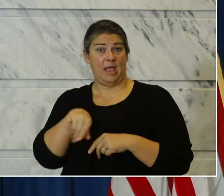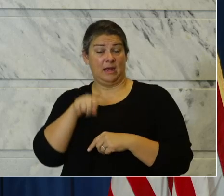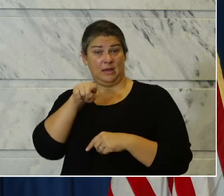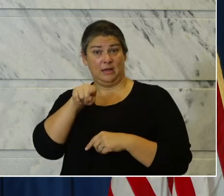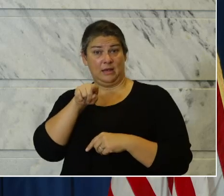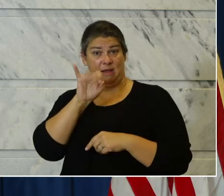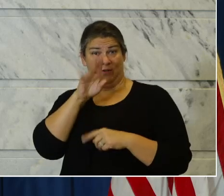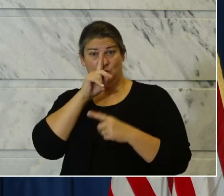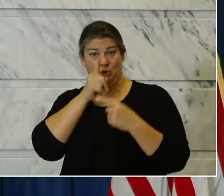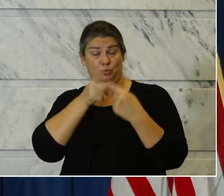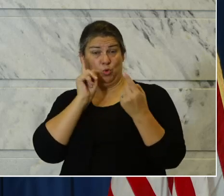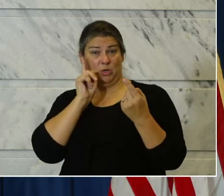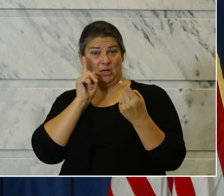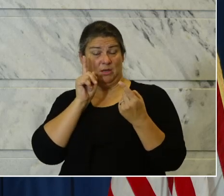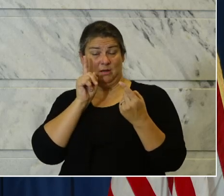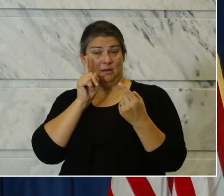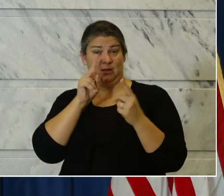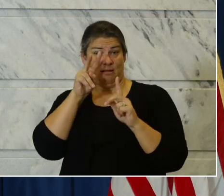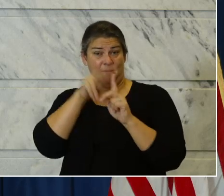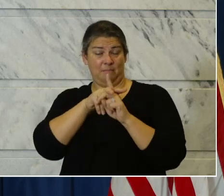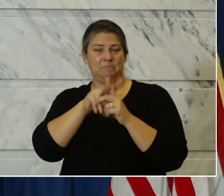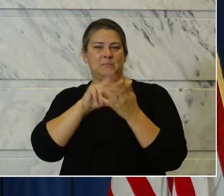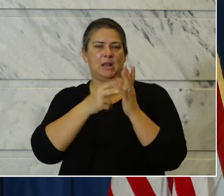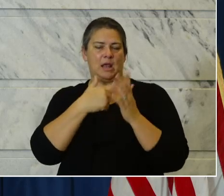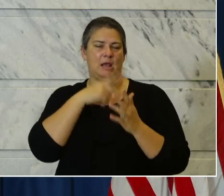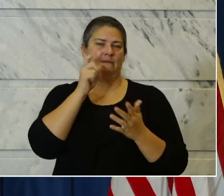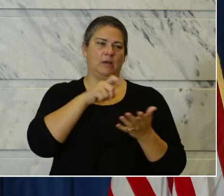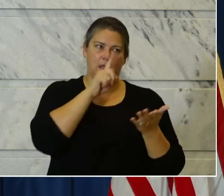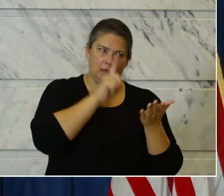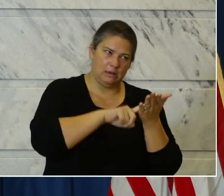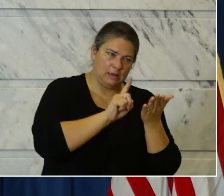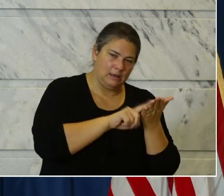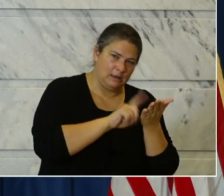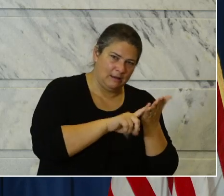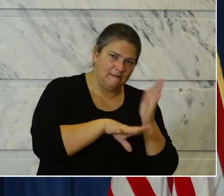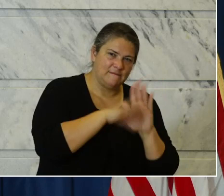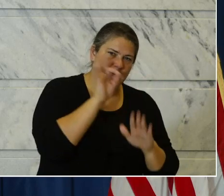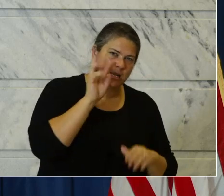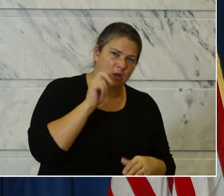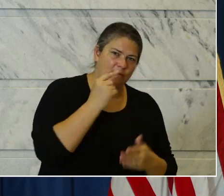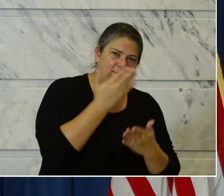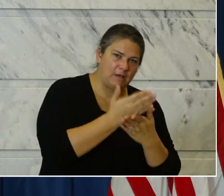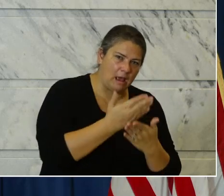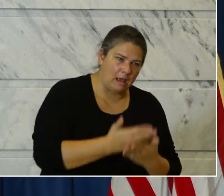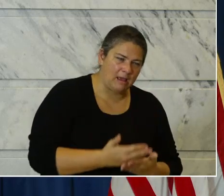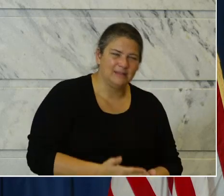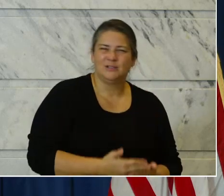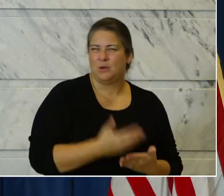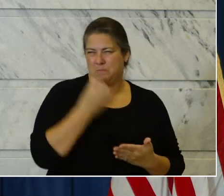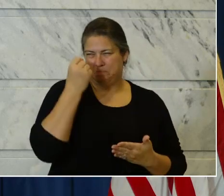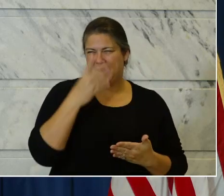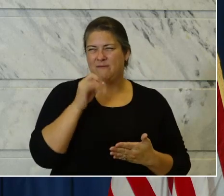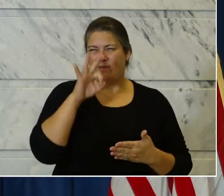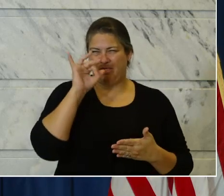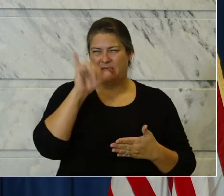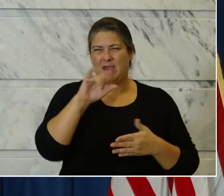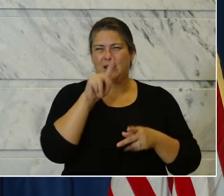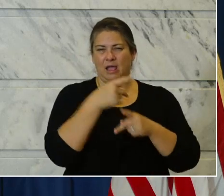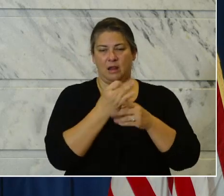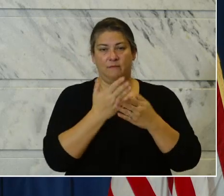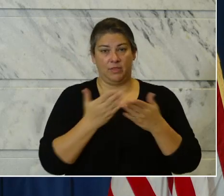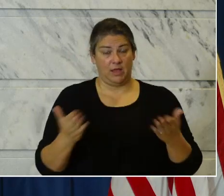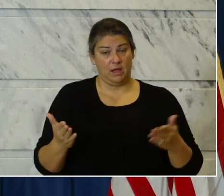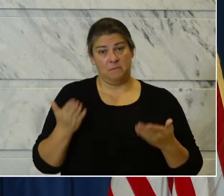and then that determination letter. So all of these reasons are why you might not have seen your